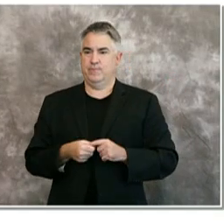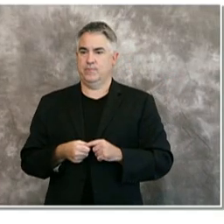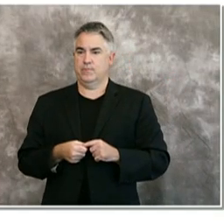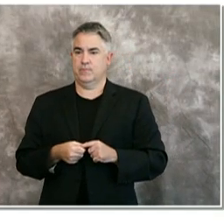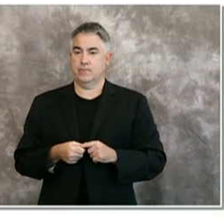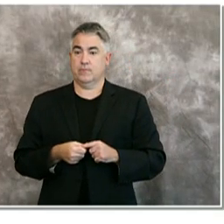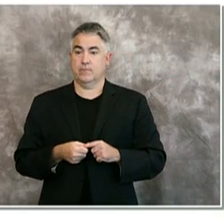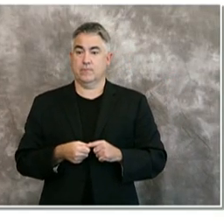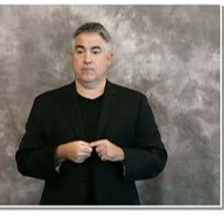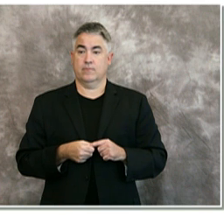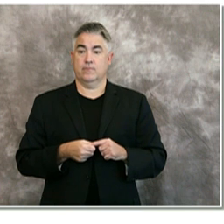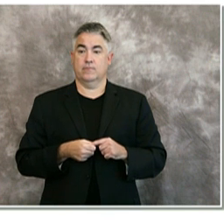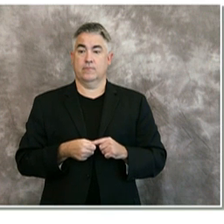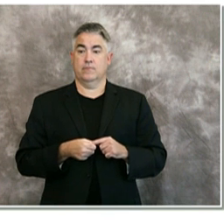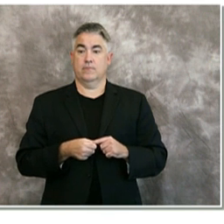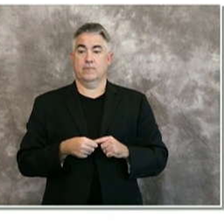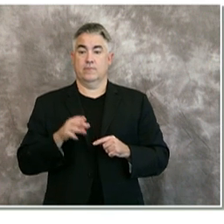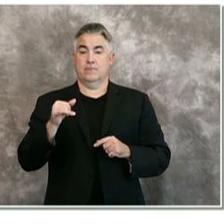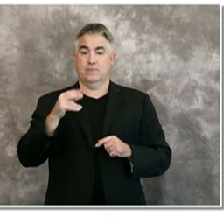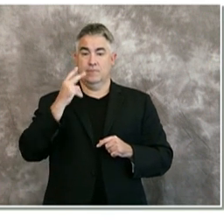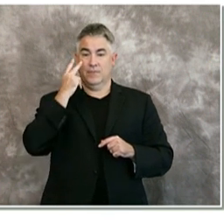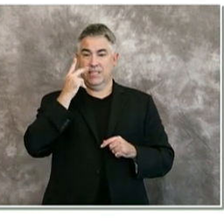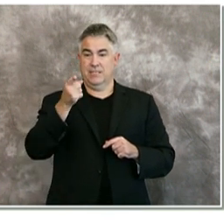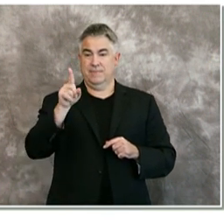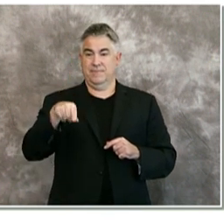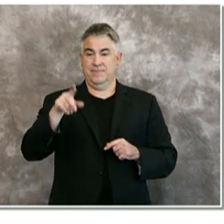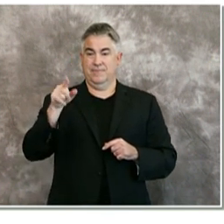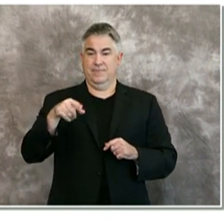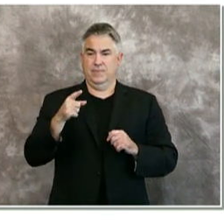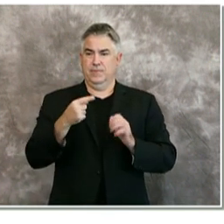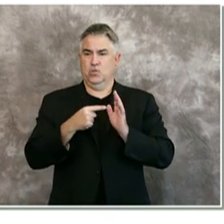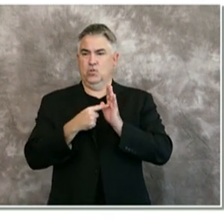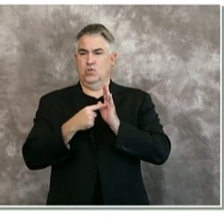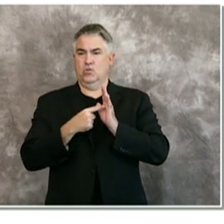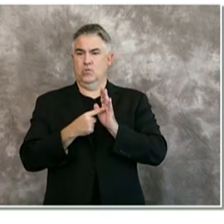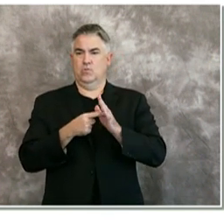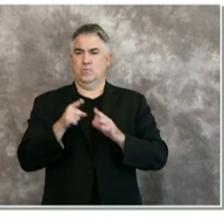slide afterwards shows the 20,